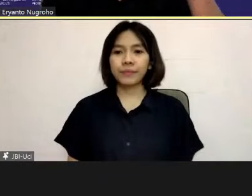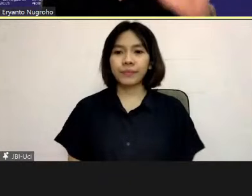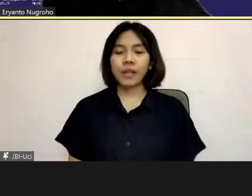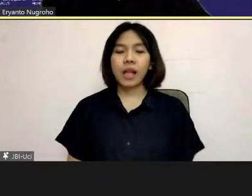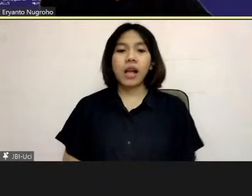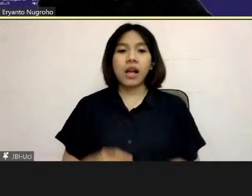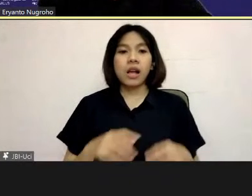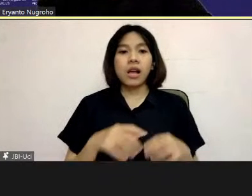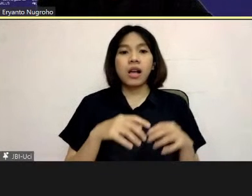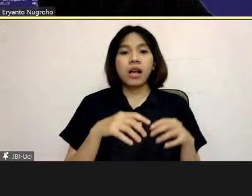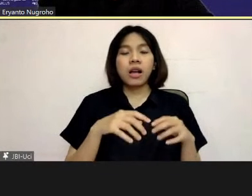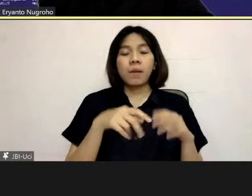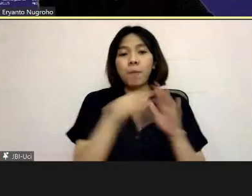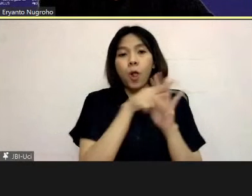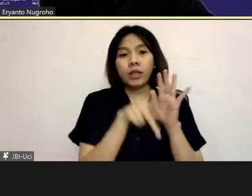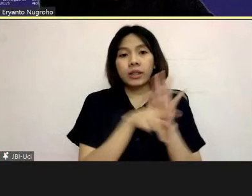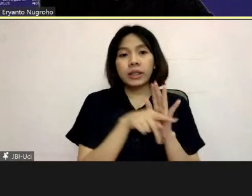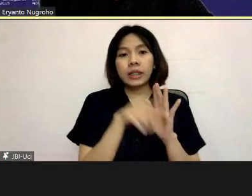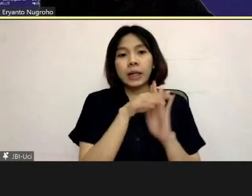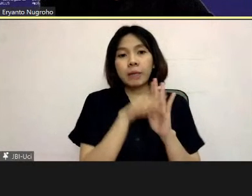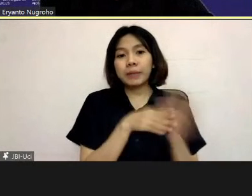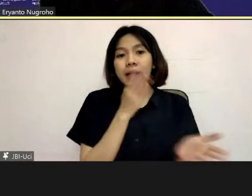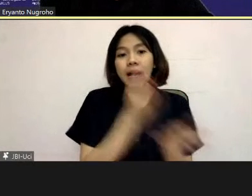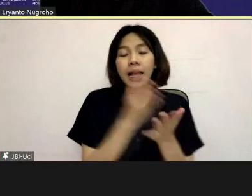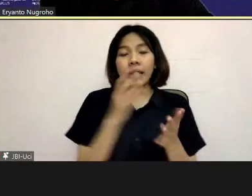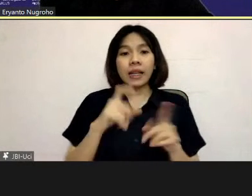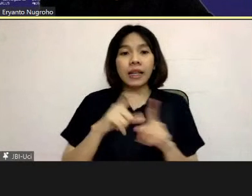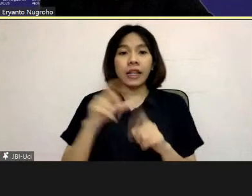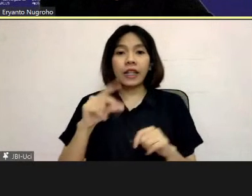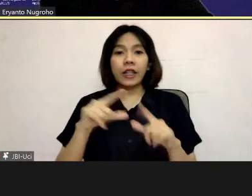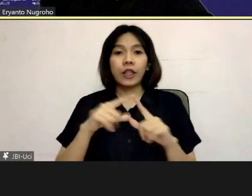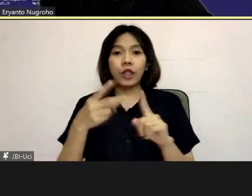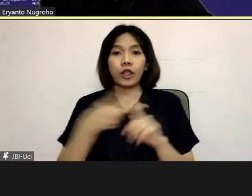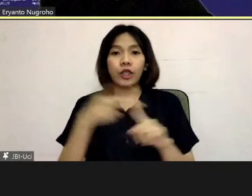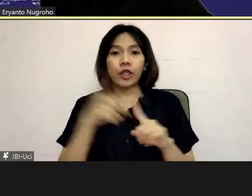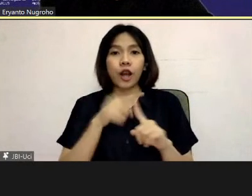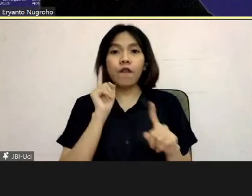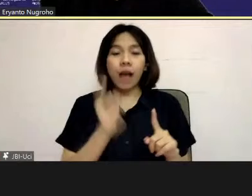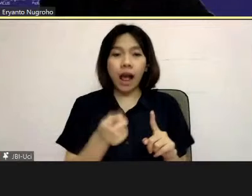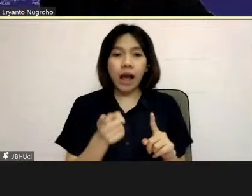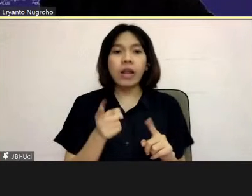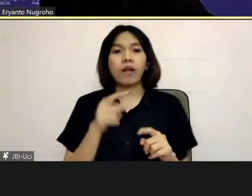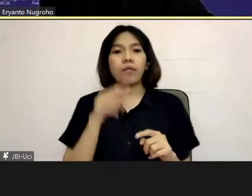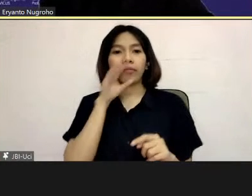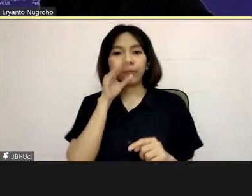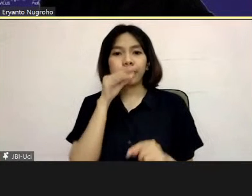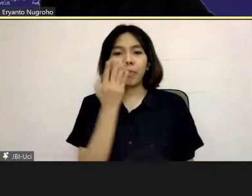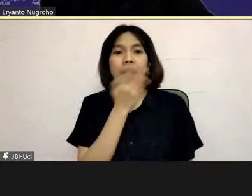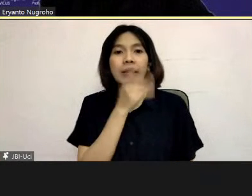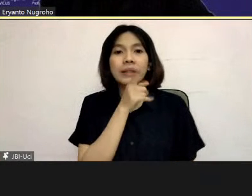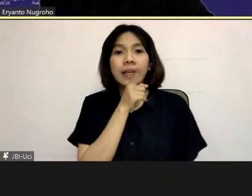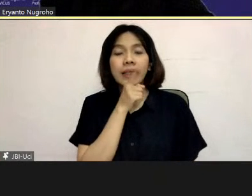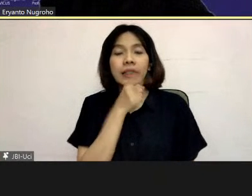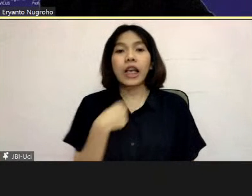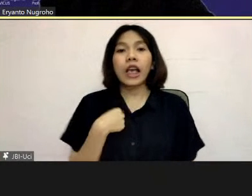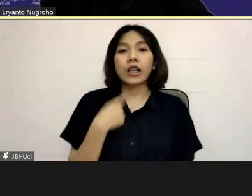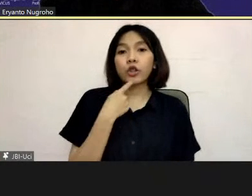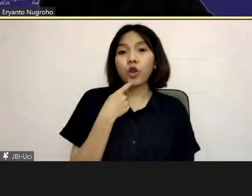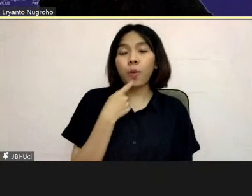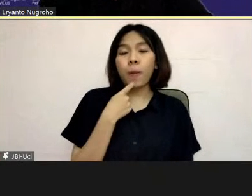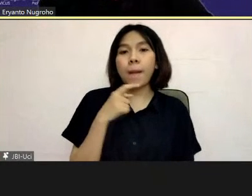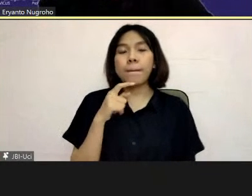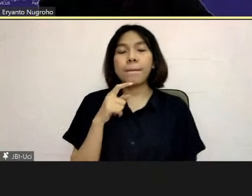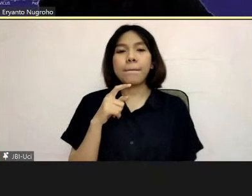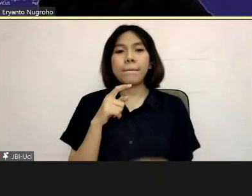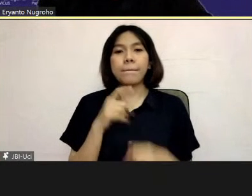my best to present it in English, because if I present it in Bahasa Indonesia, it means that I have to simultaneously